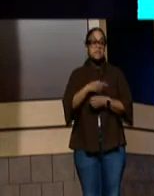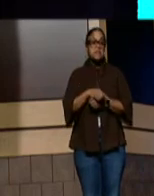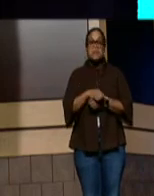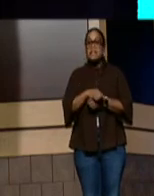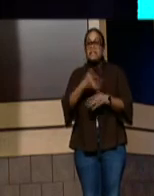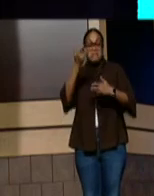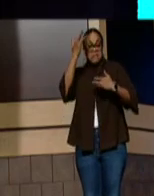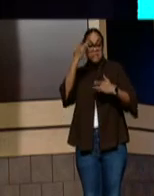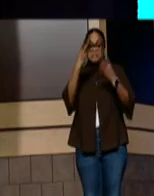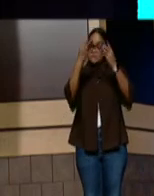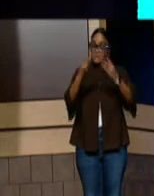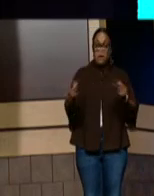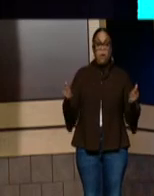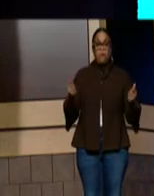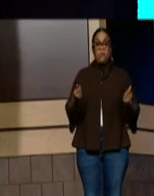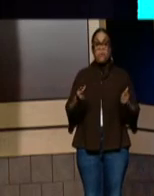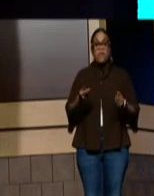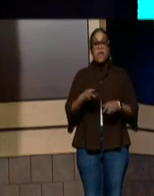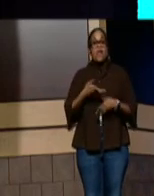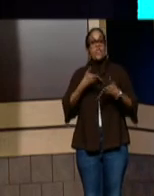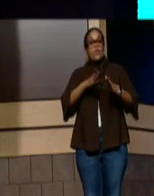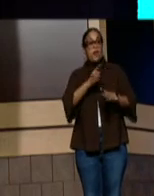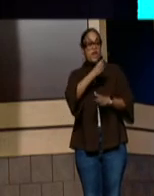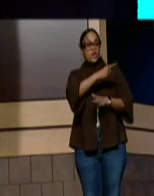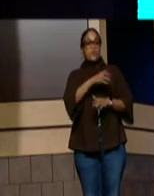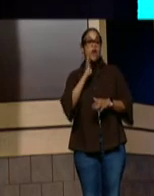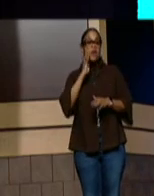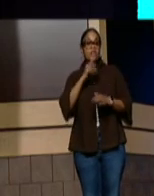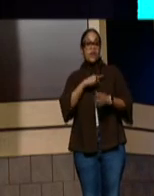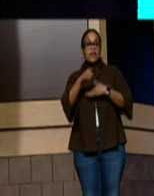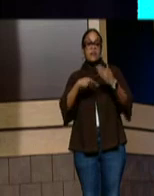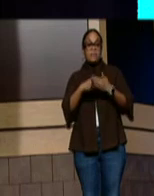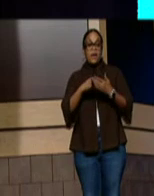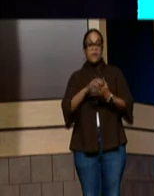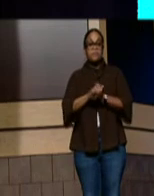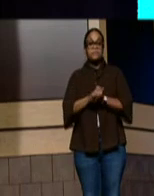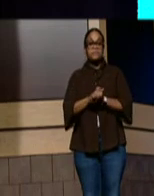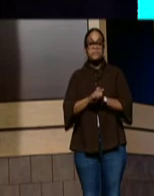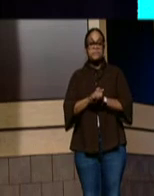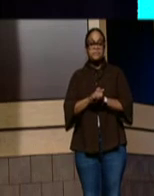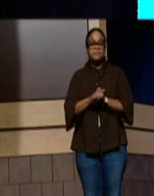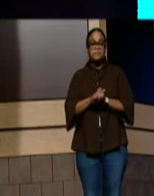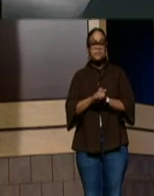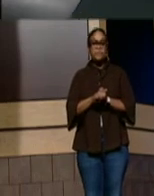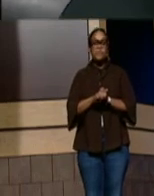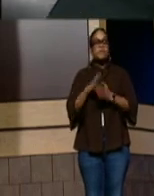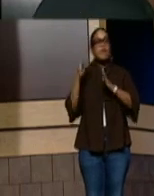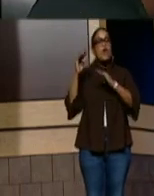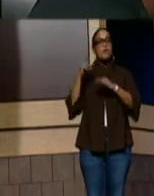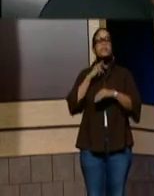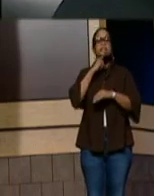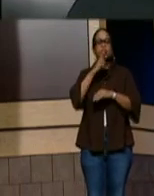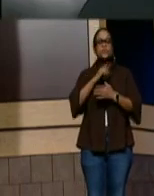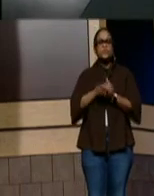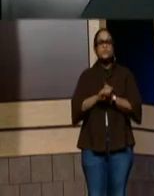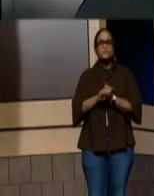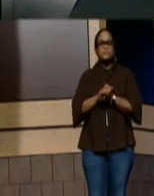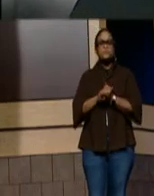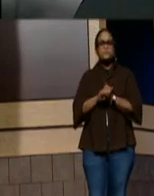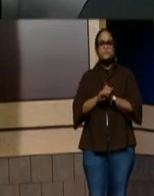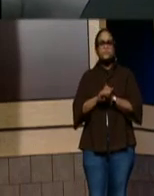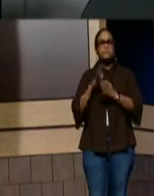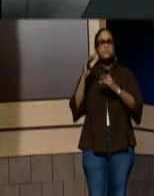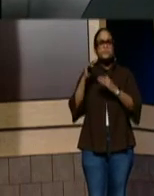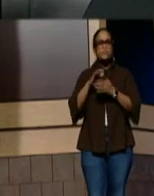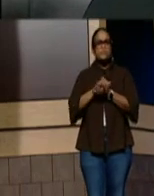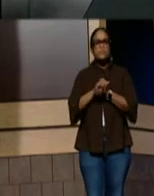gone. The way y'all speaking up in that's here tonight with all of this. Go ahead, Bishop. Well, I hope that's true, and I don't want to use the